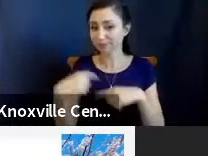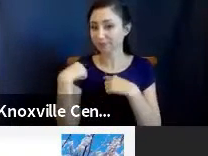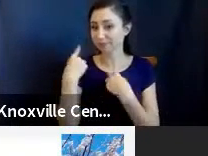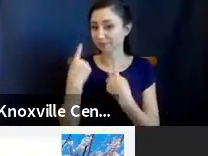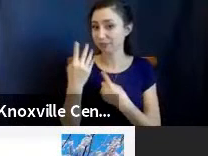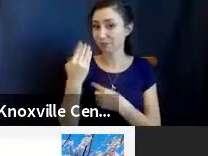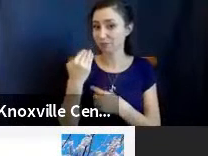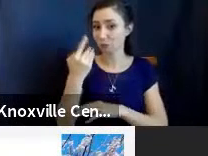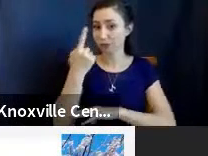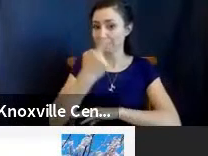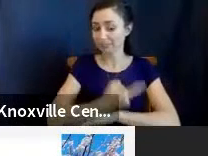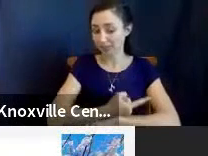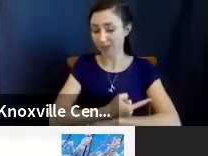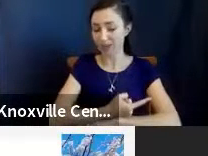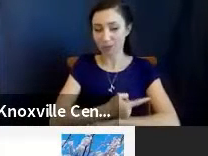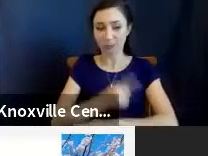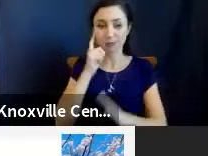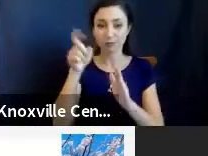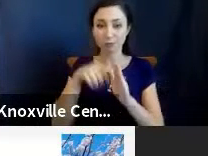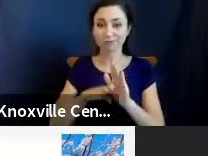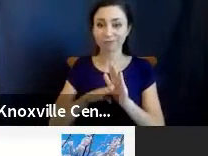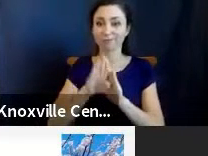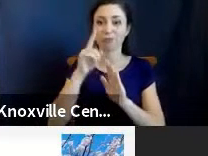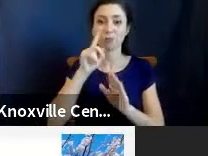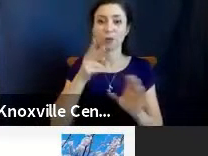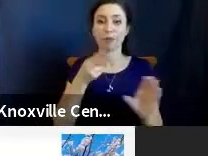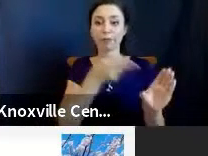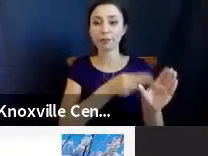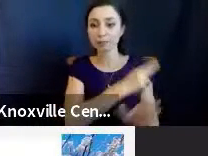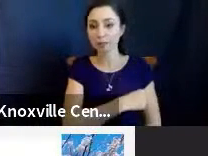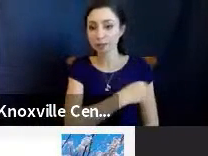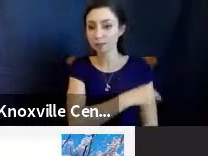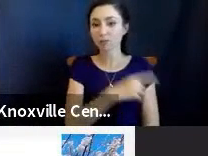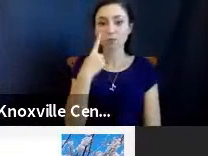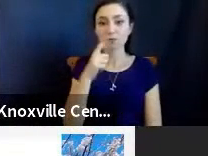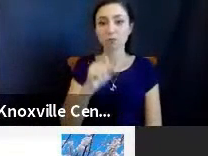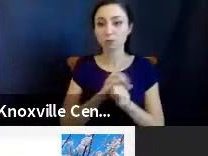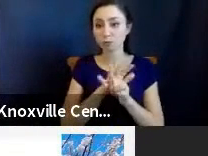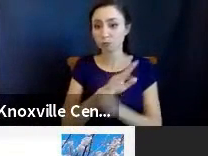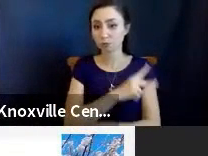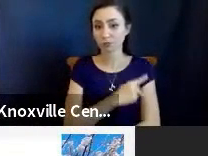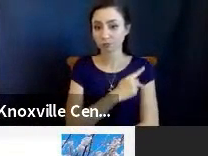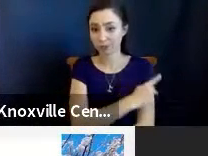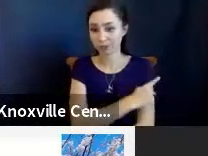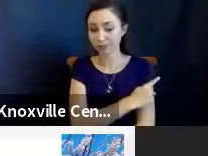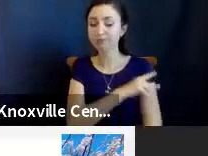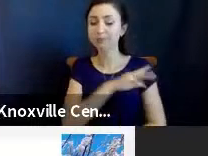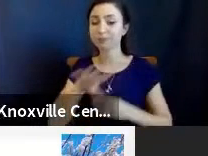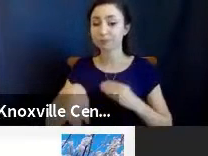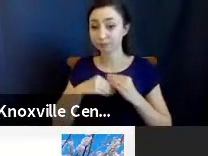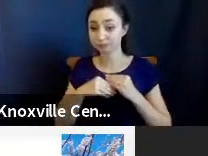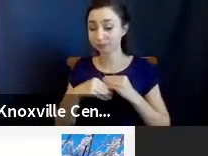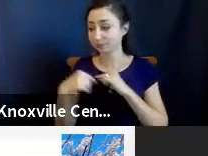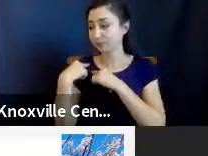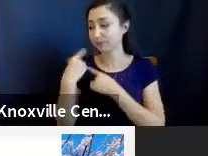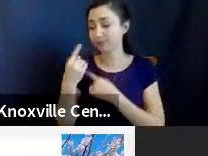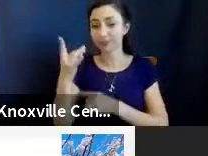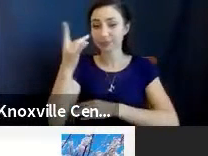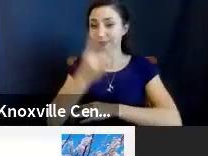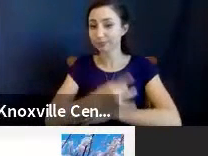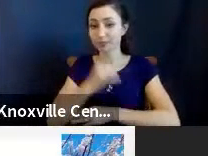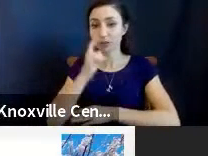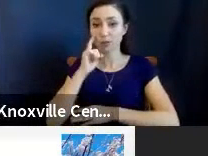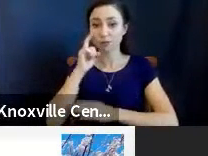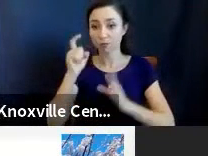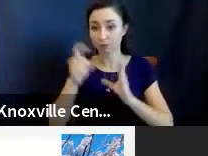a continuous upward trend in hospitalizations for COVID-19 patients. Additionally, over the last 8 days, we have noticed consecutive